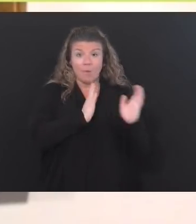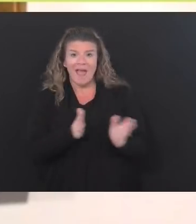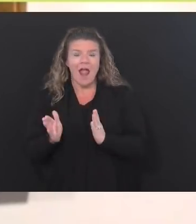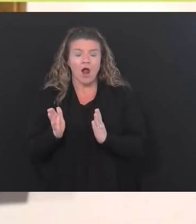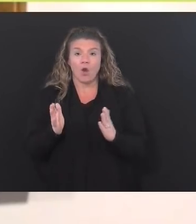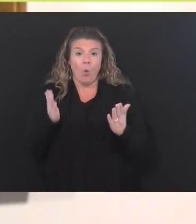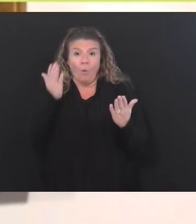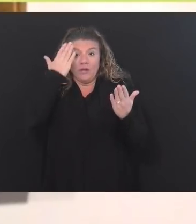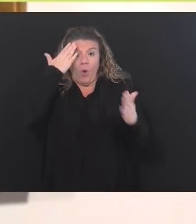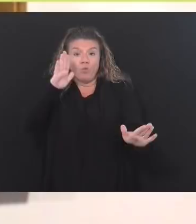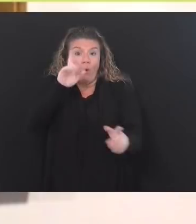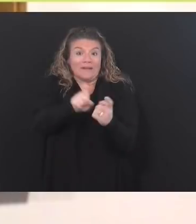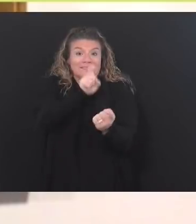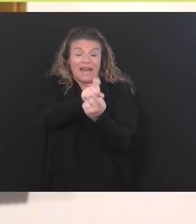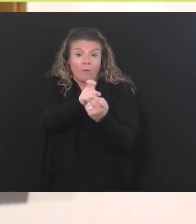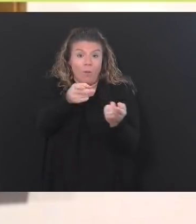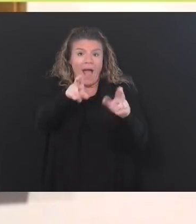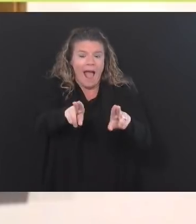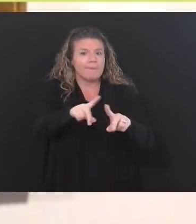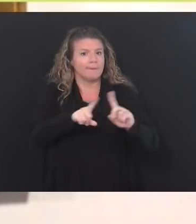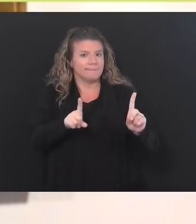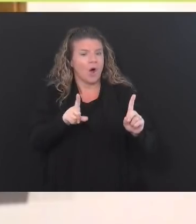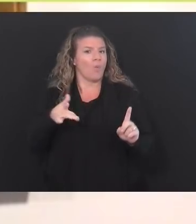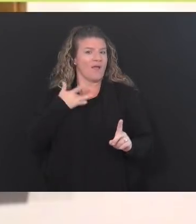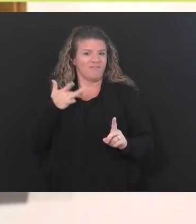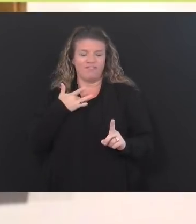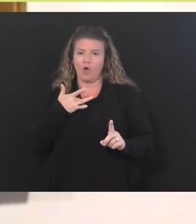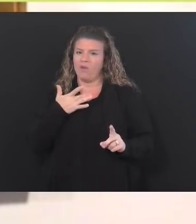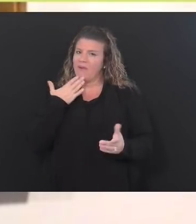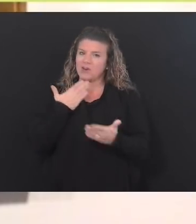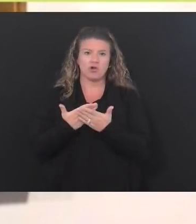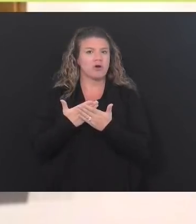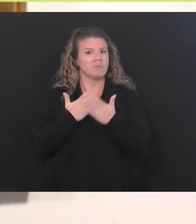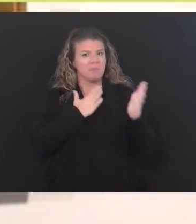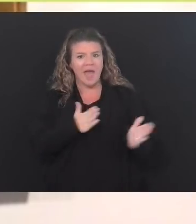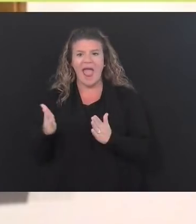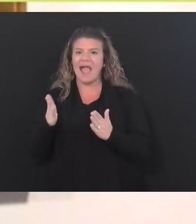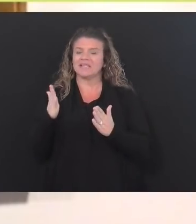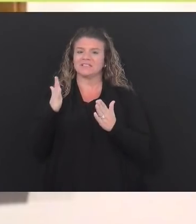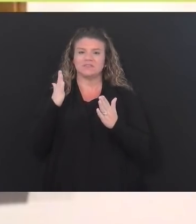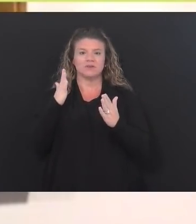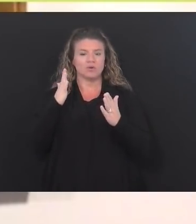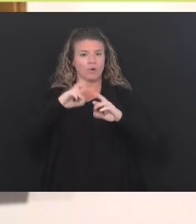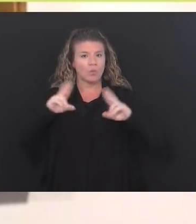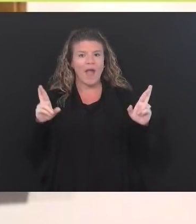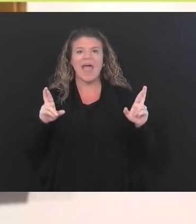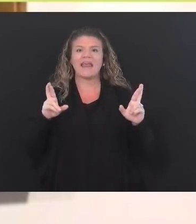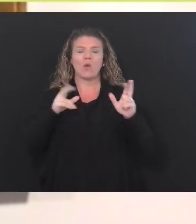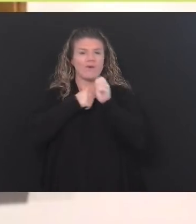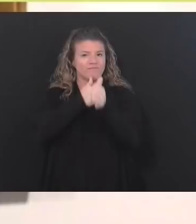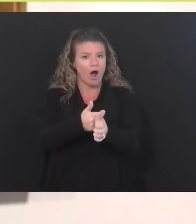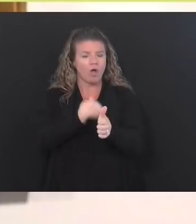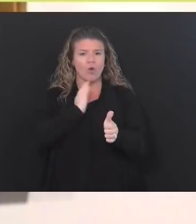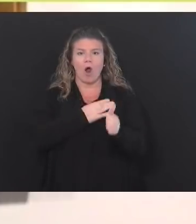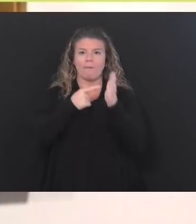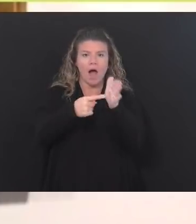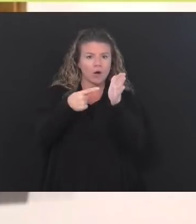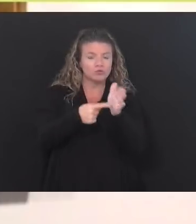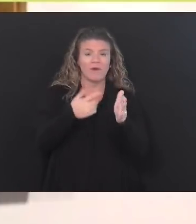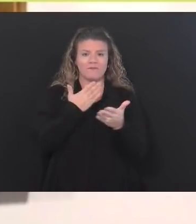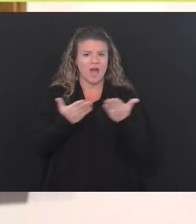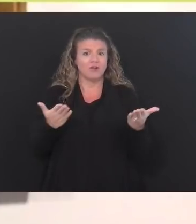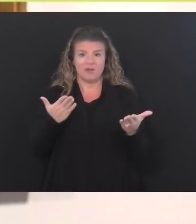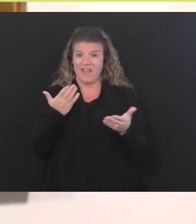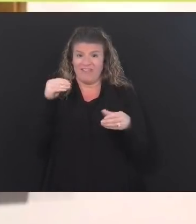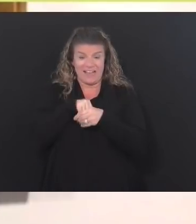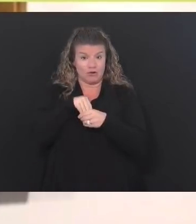know what's going to follow, but we have paid strict attention to the models. We have done, I think, a really good job internally